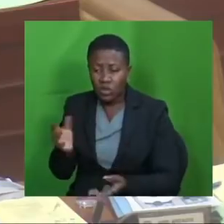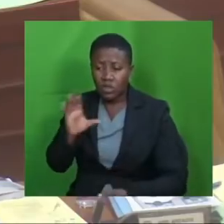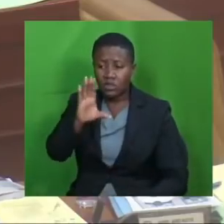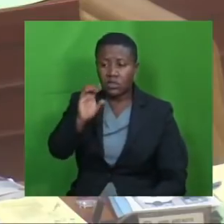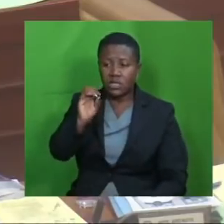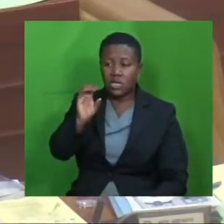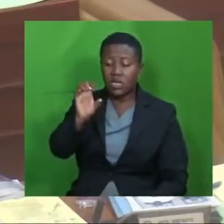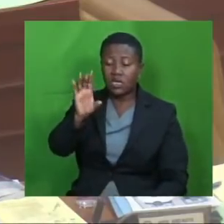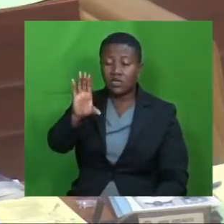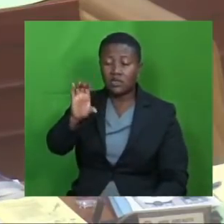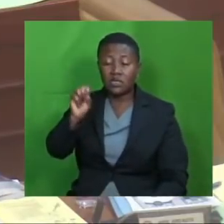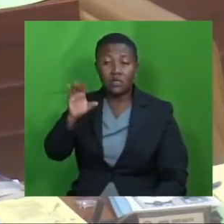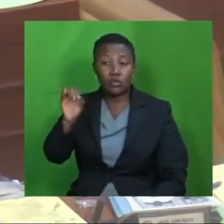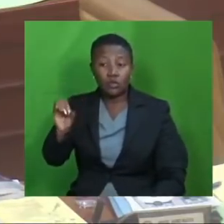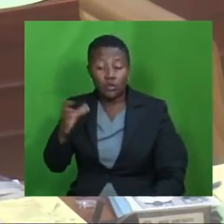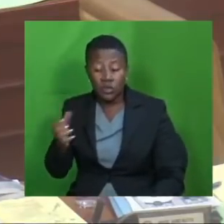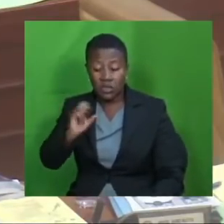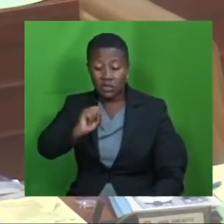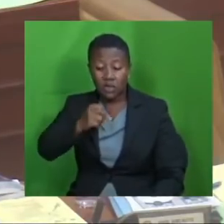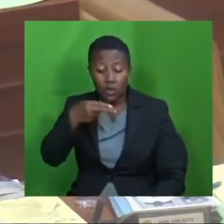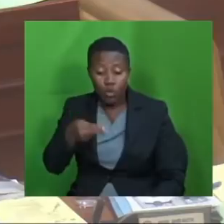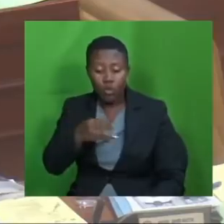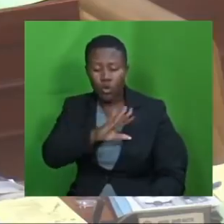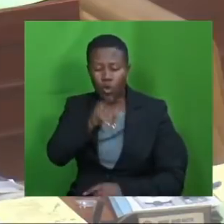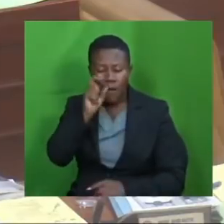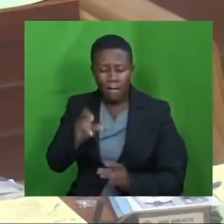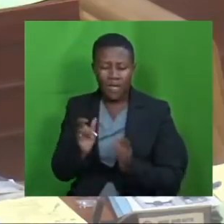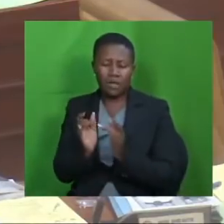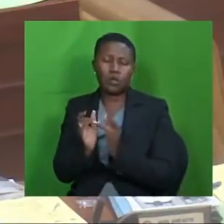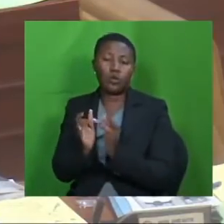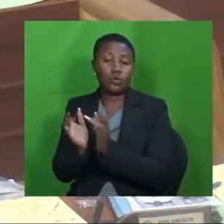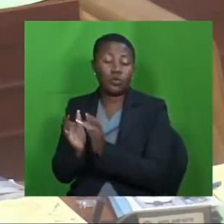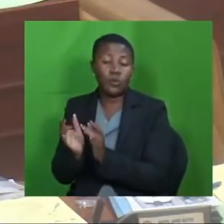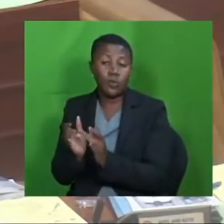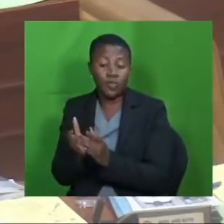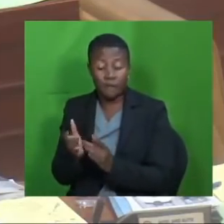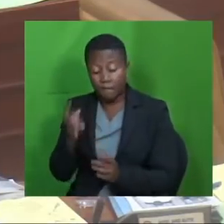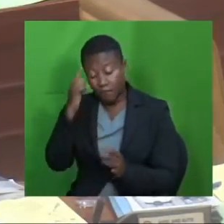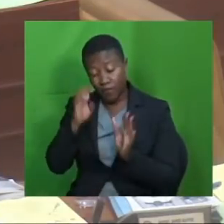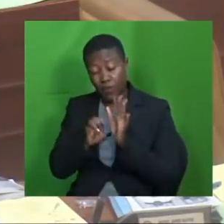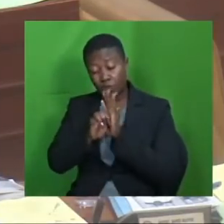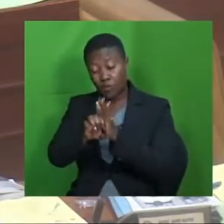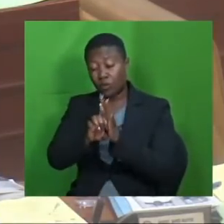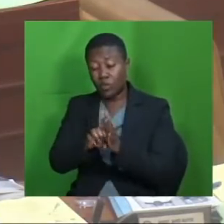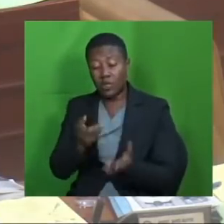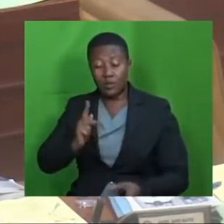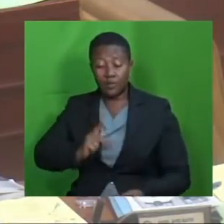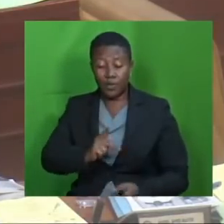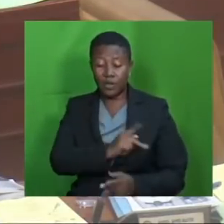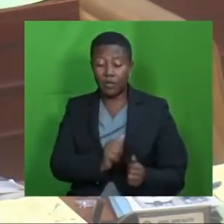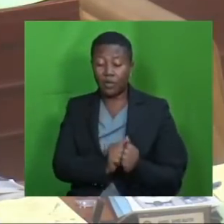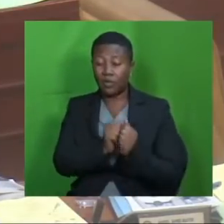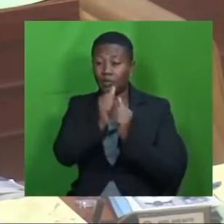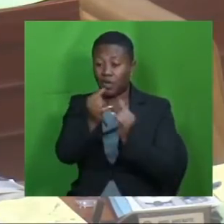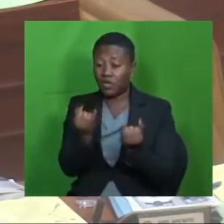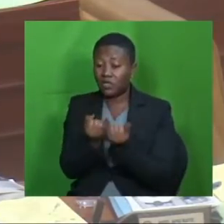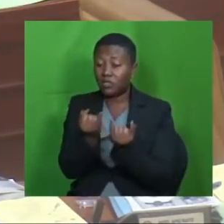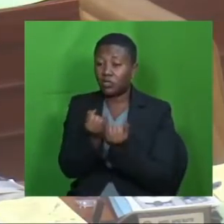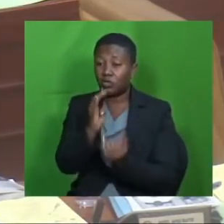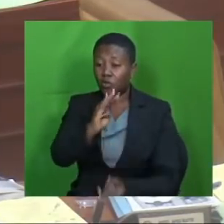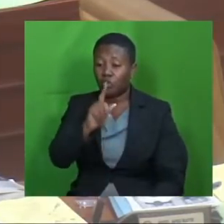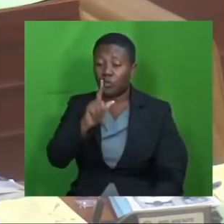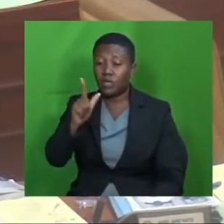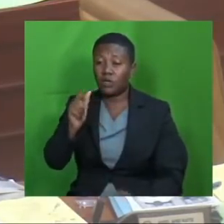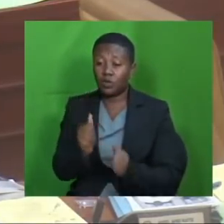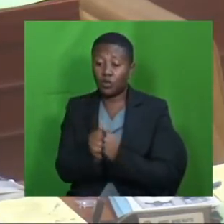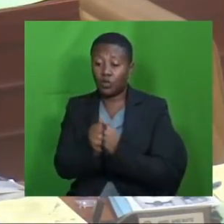consulted, stakeholders must be consulted. Imagine this parliament pass an insurance bill without consultation with